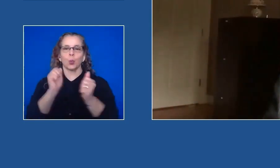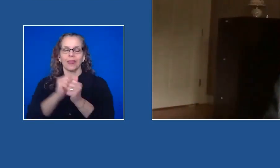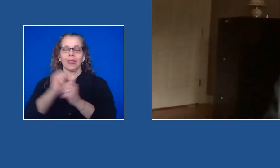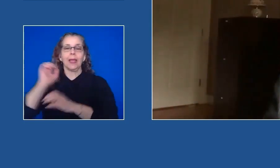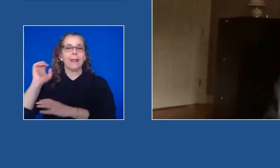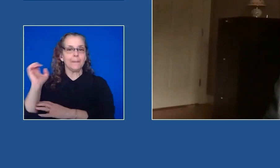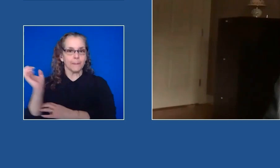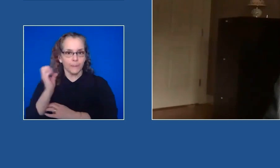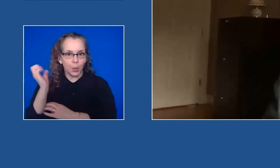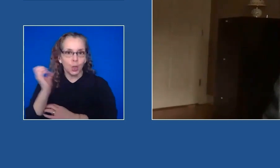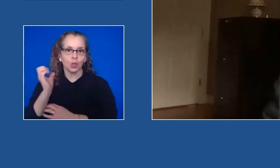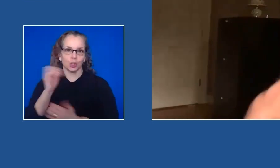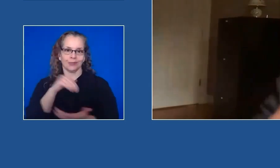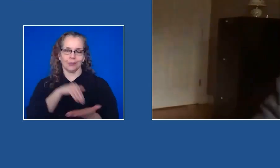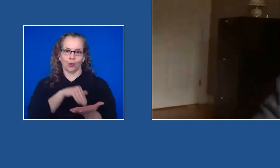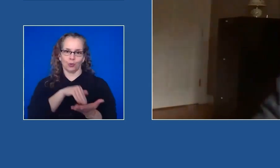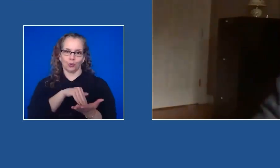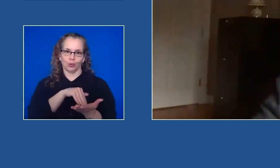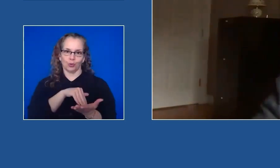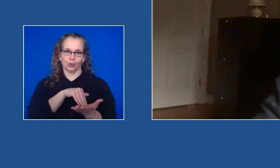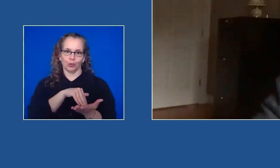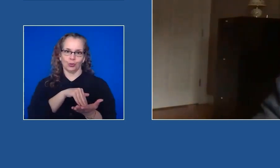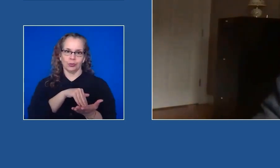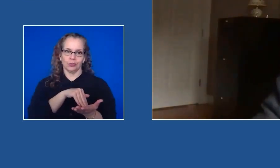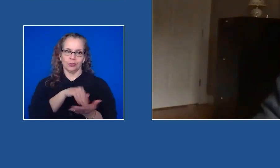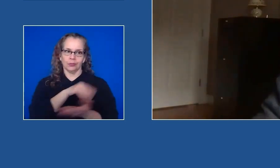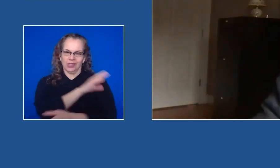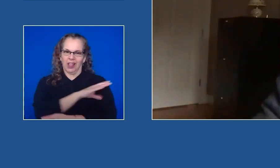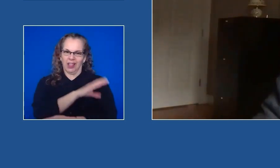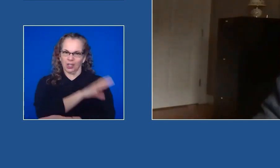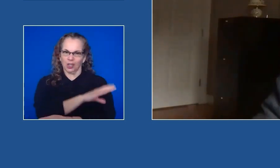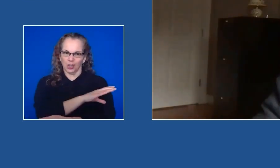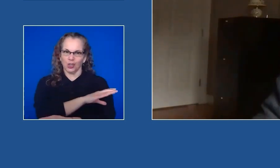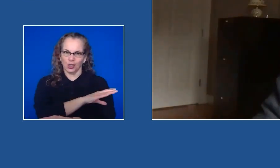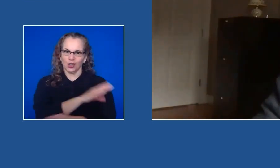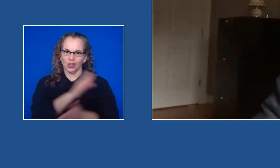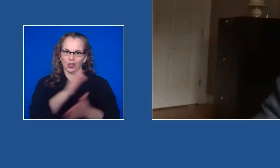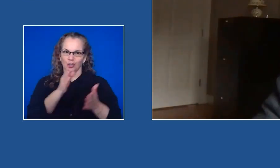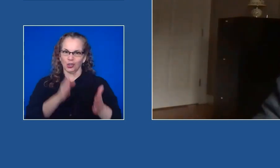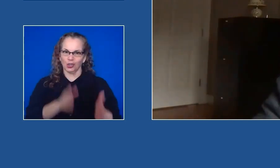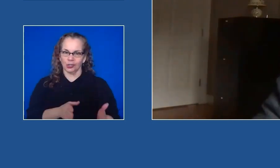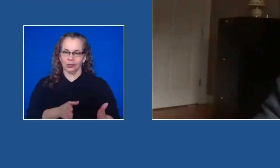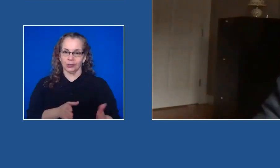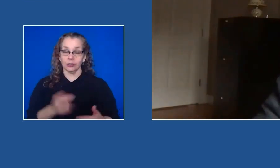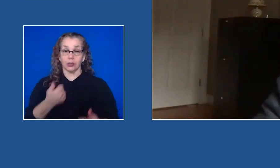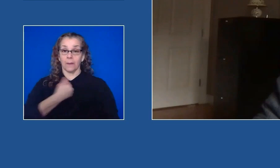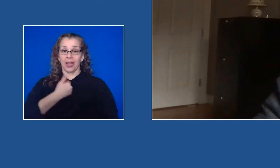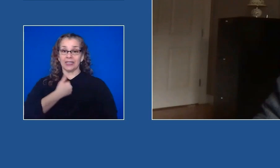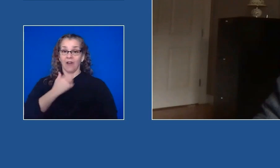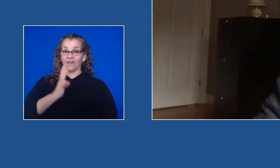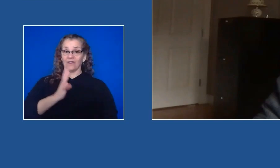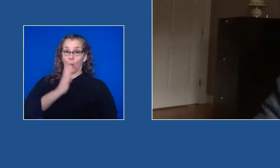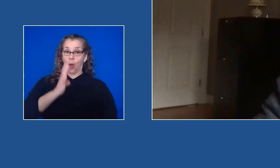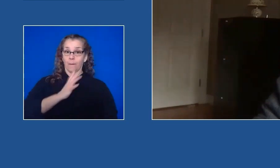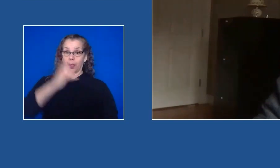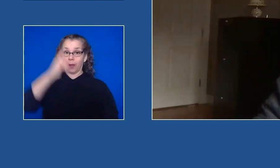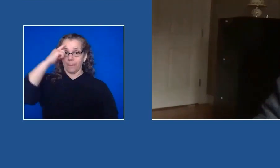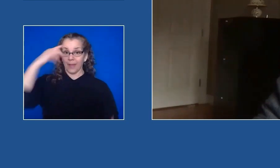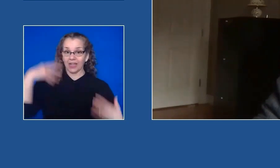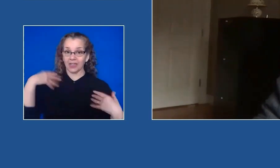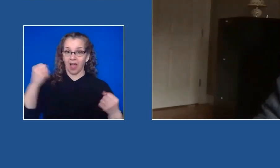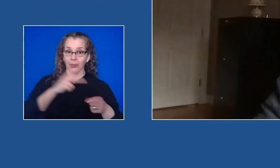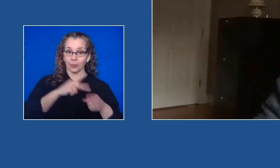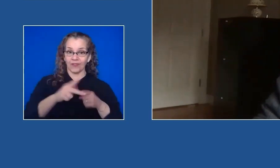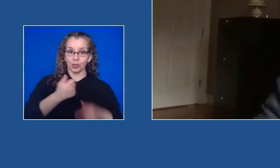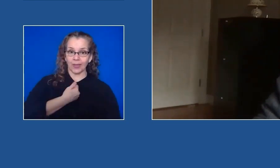really important as well, because I would have to say that I'm also not a formal psychiatrist or mental health professional